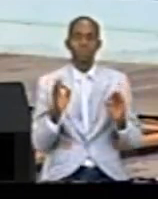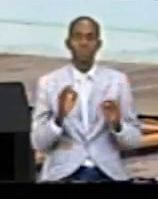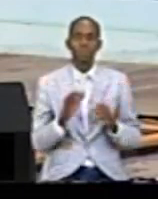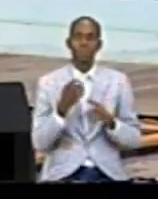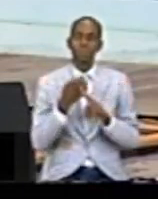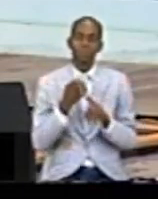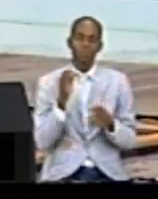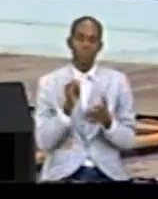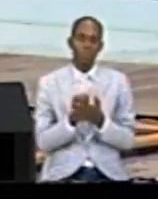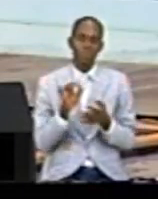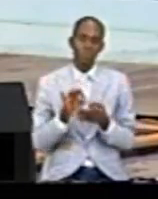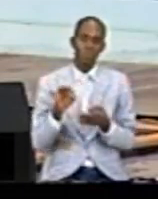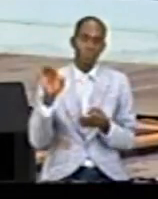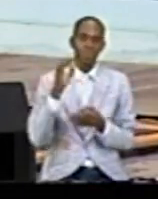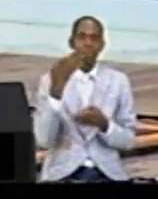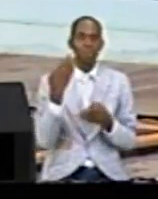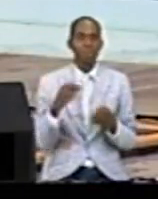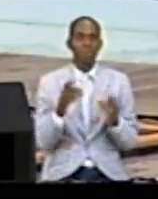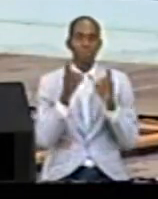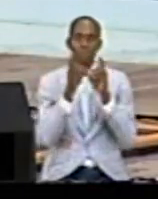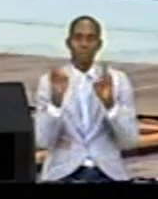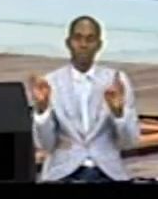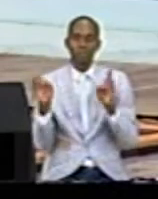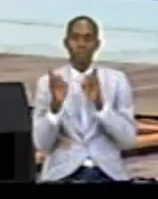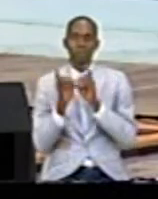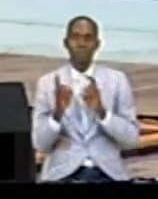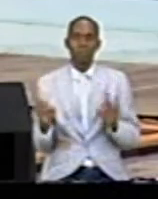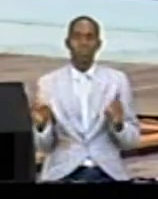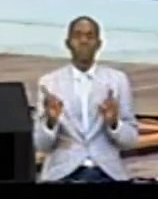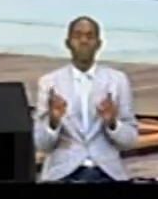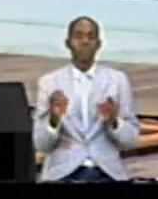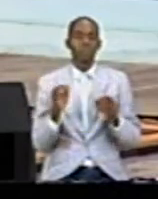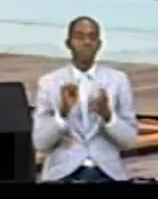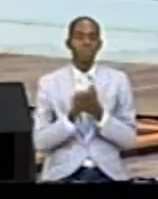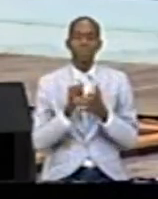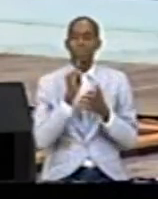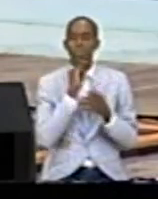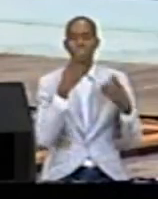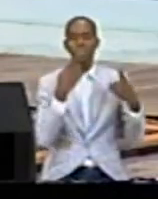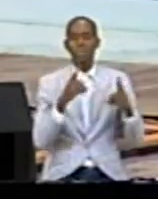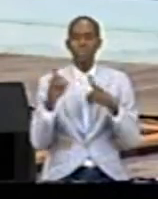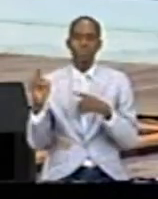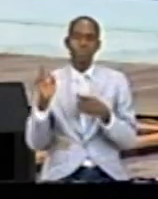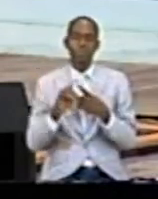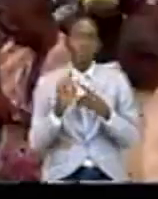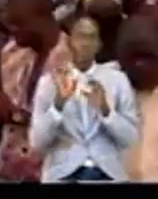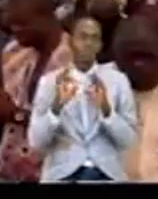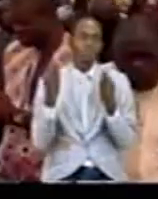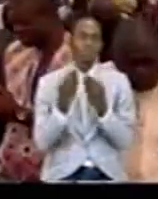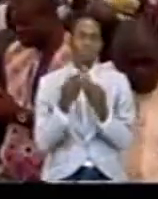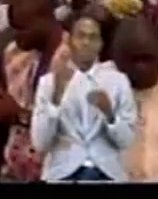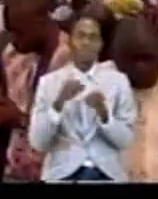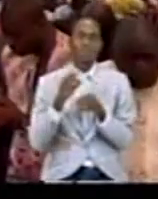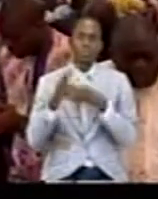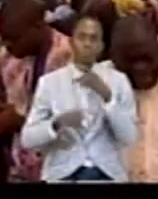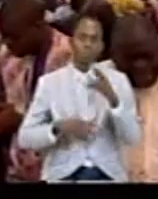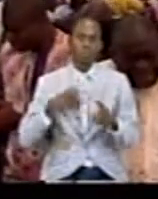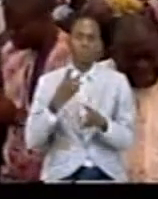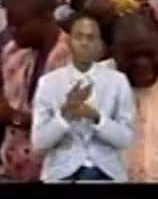from that spirit of divorce, rampaging families in the world. Free.